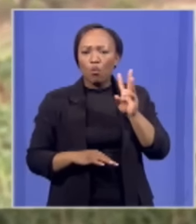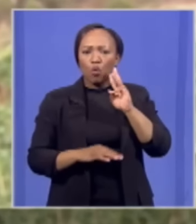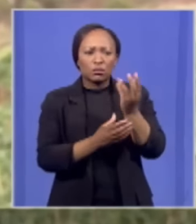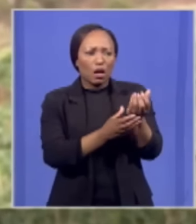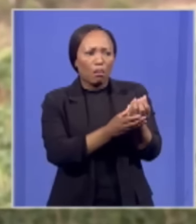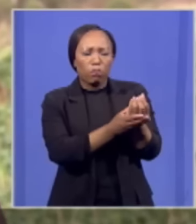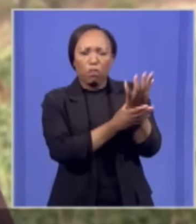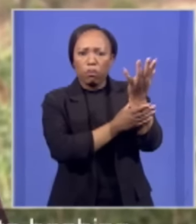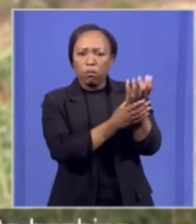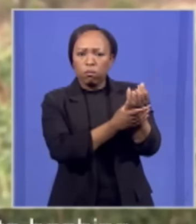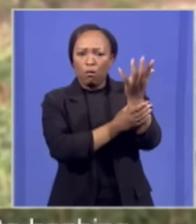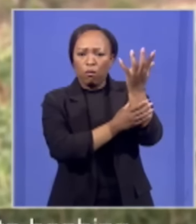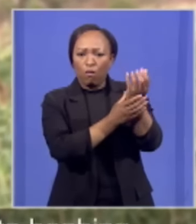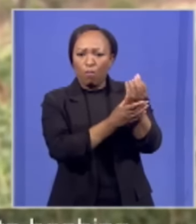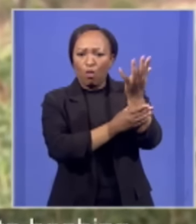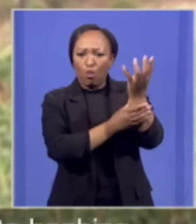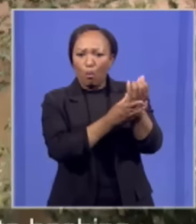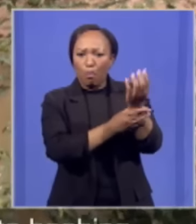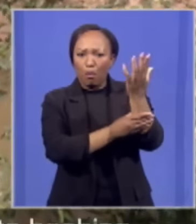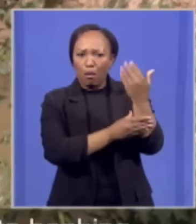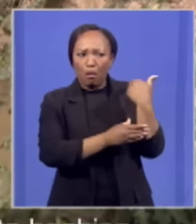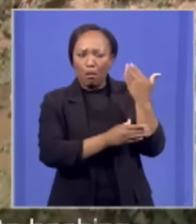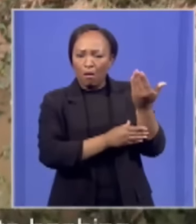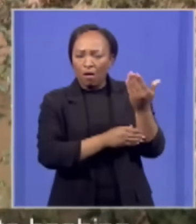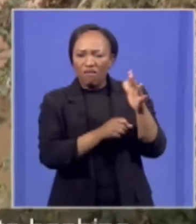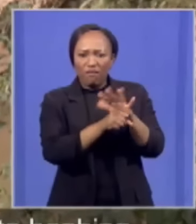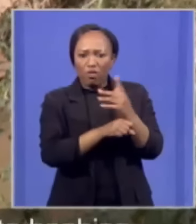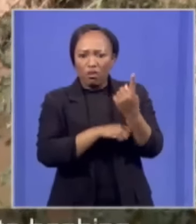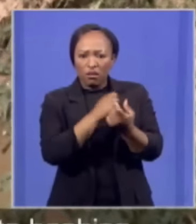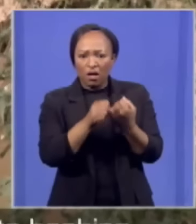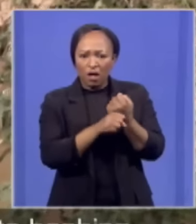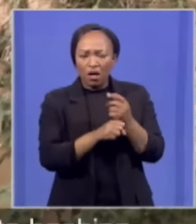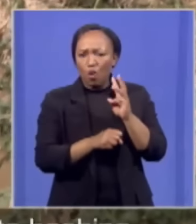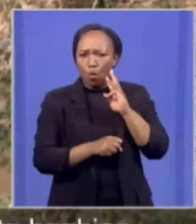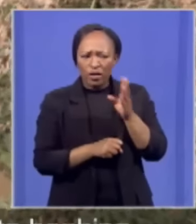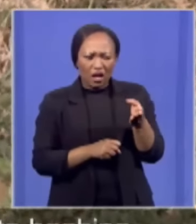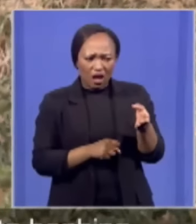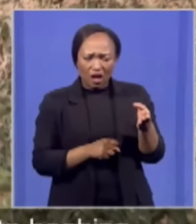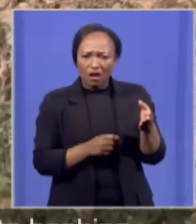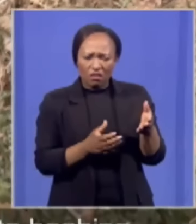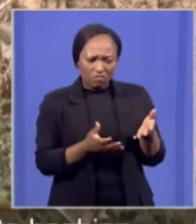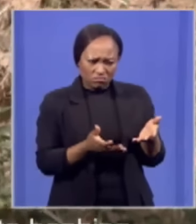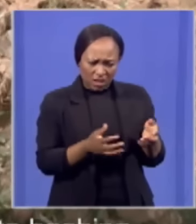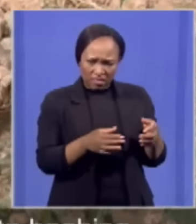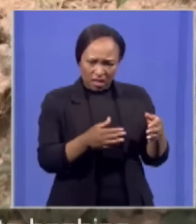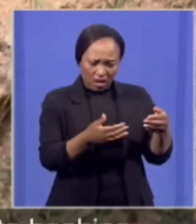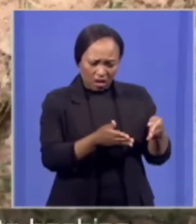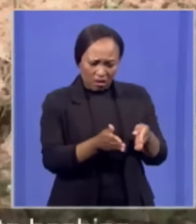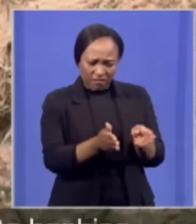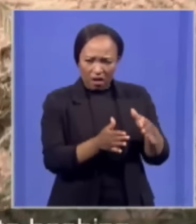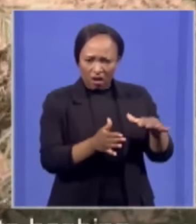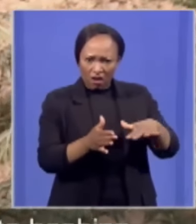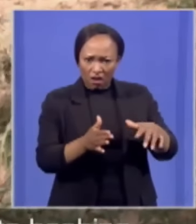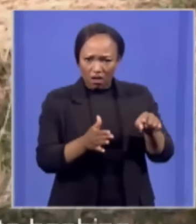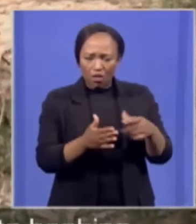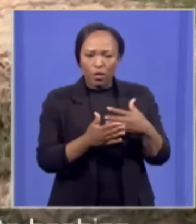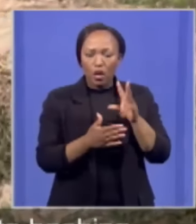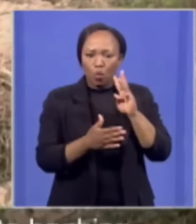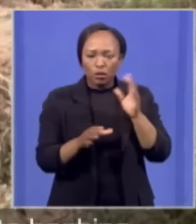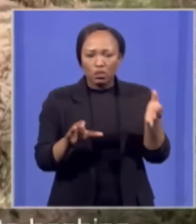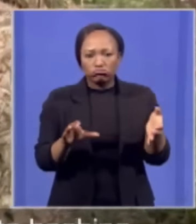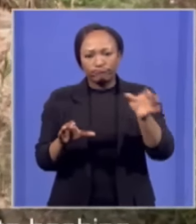running throughout the year. So we see it to it that if we can use this water, we can get something from it.